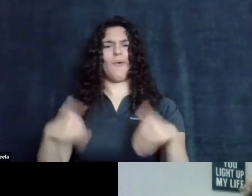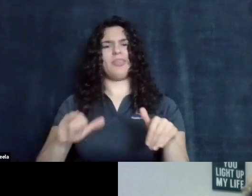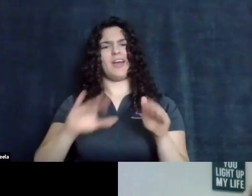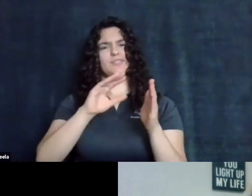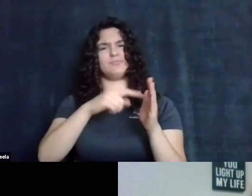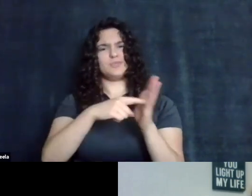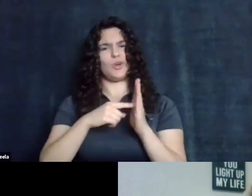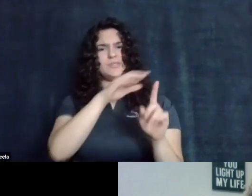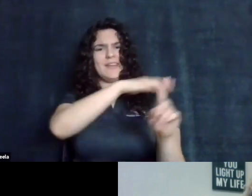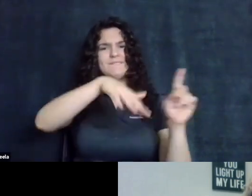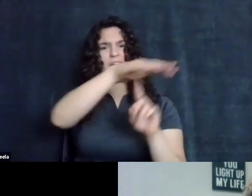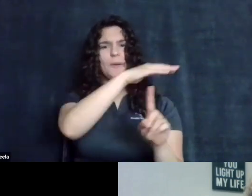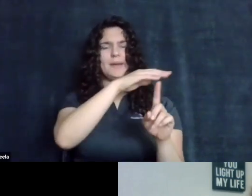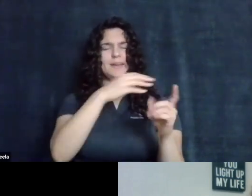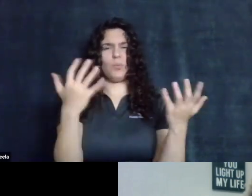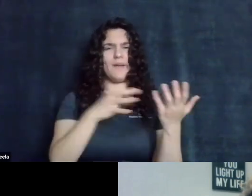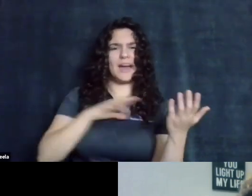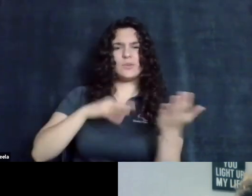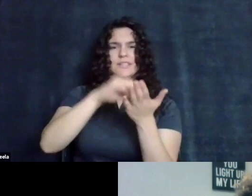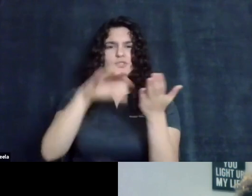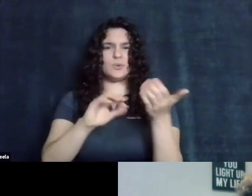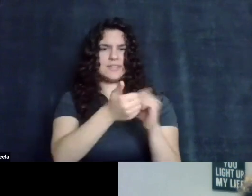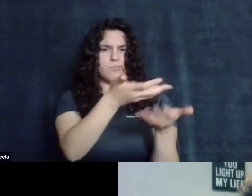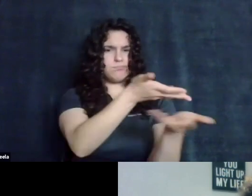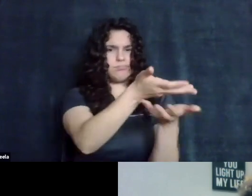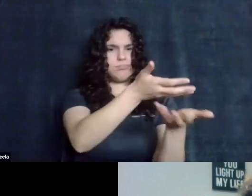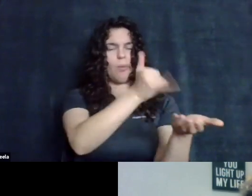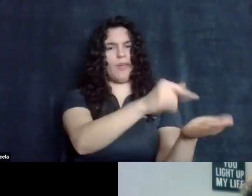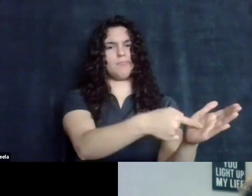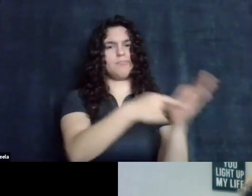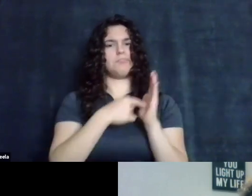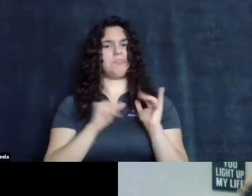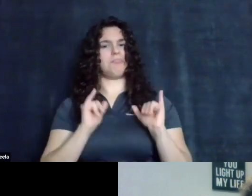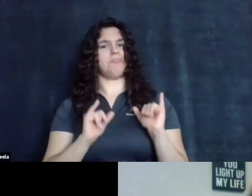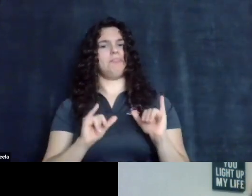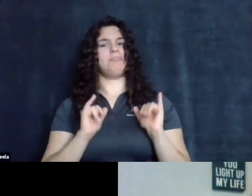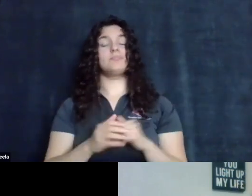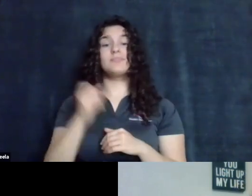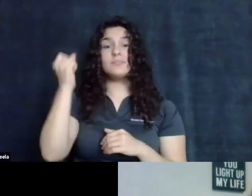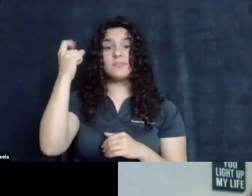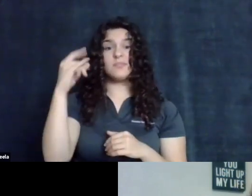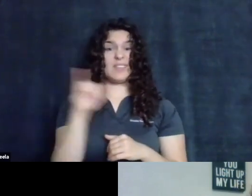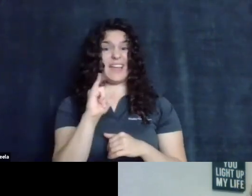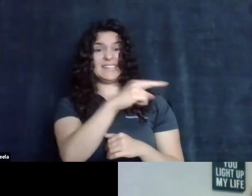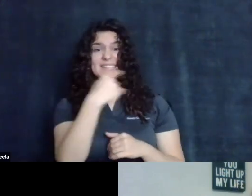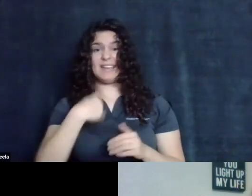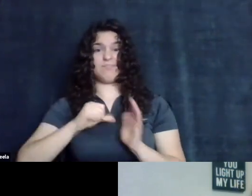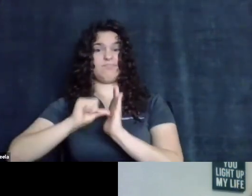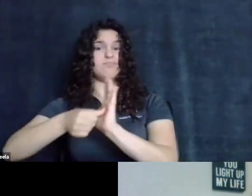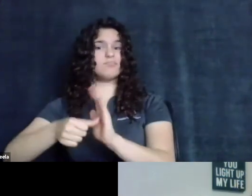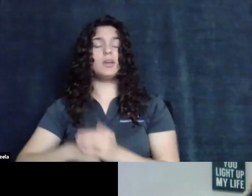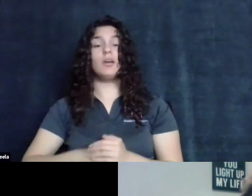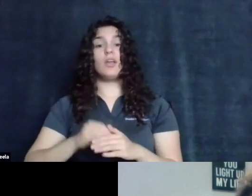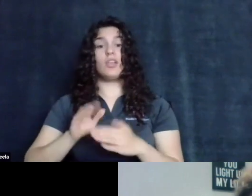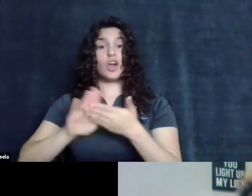dynamic between faculty and student. As Dr. Sen said, we have our faculty located right in the College of Business. So you can leave